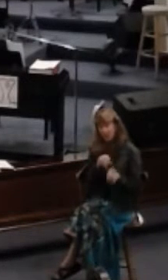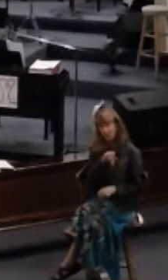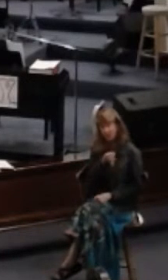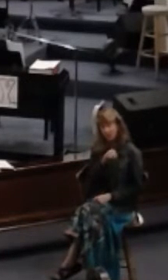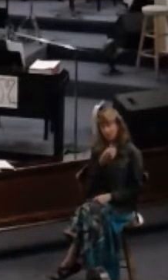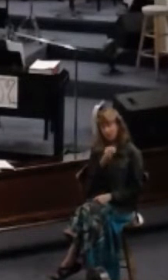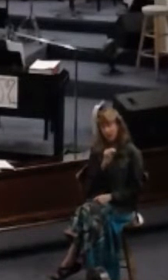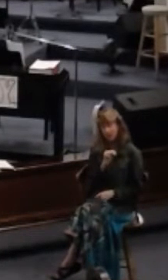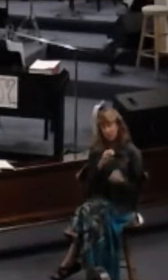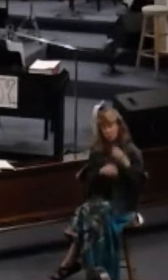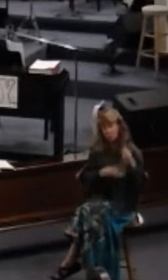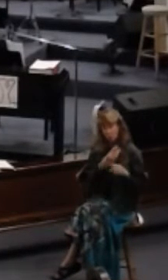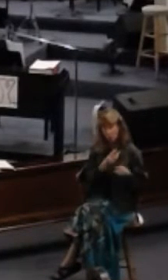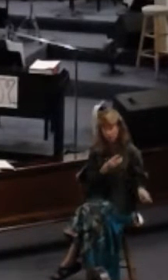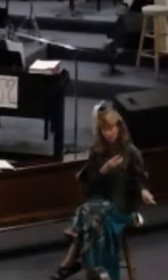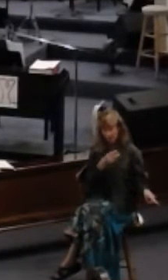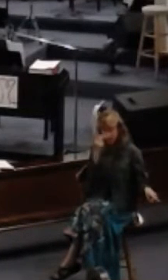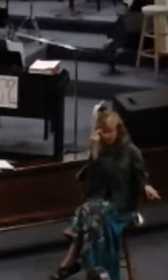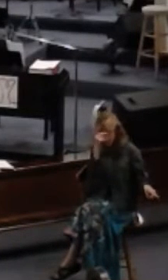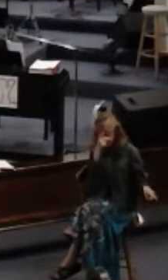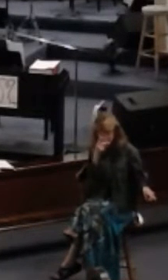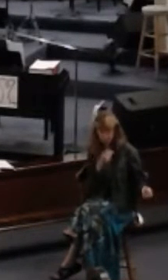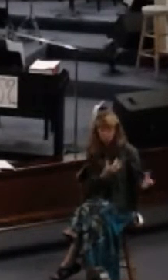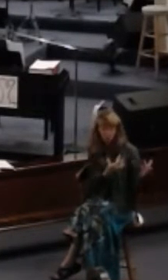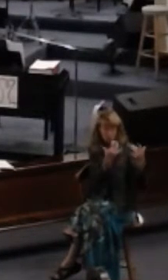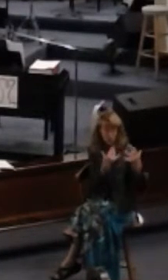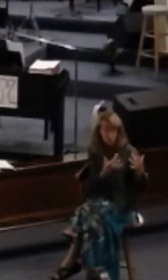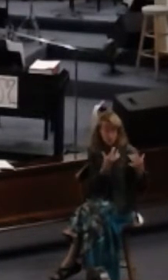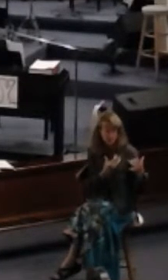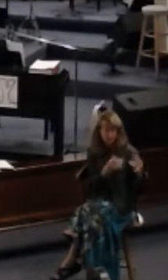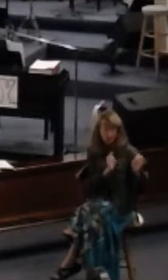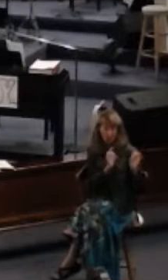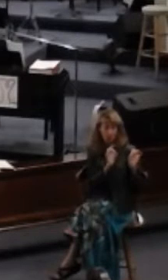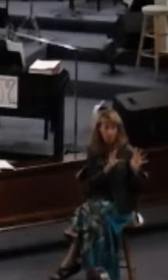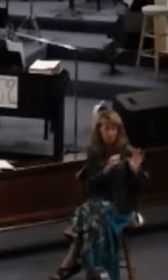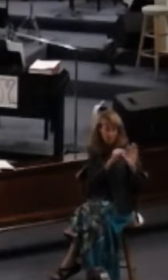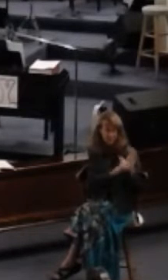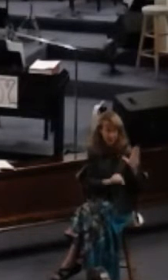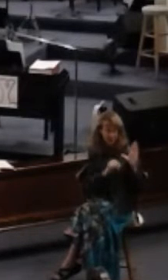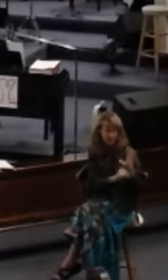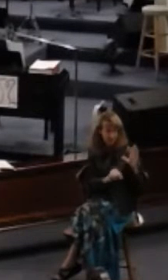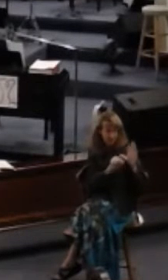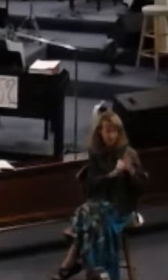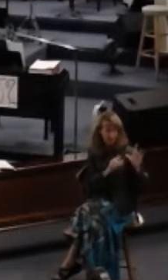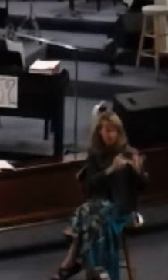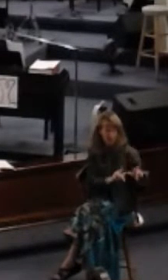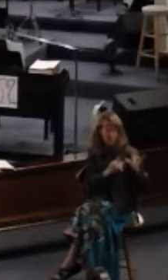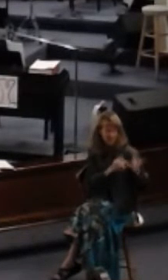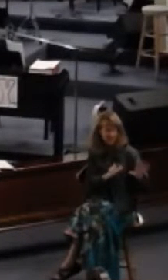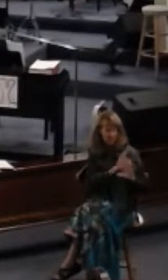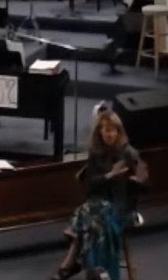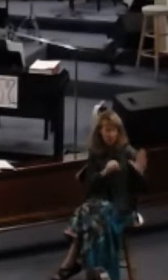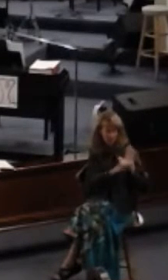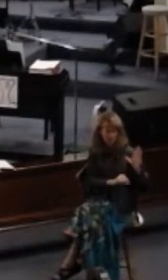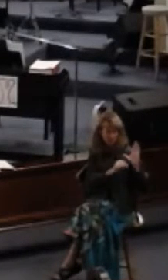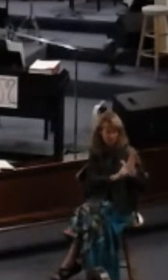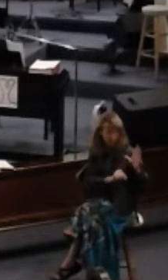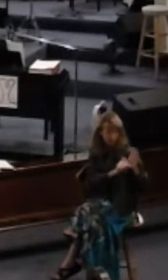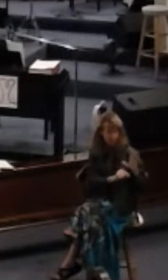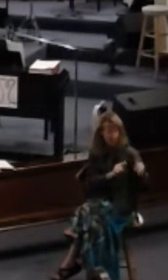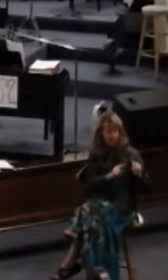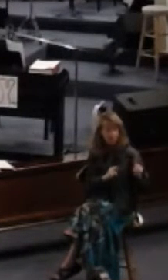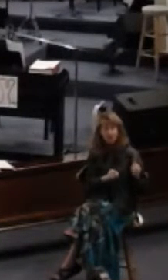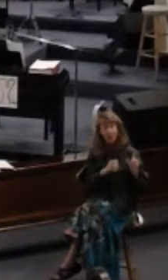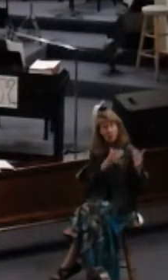and especially among the philosophers, mercy was regarded as a character defect and pity as a pathological emotion,